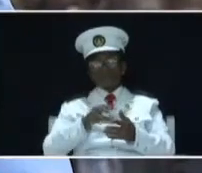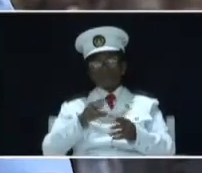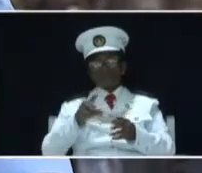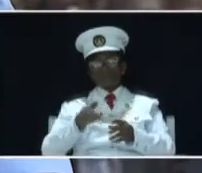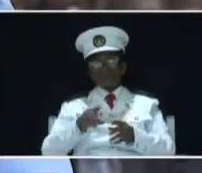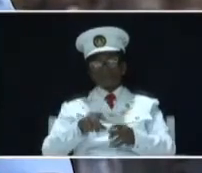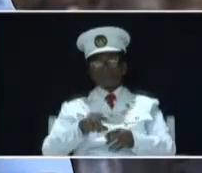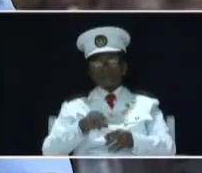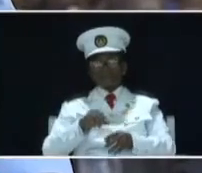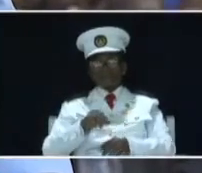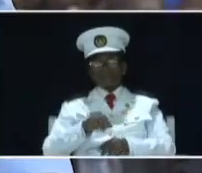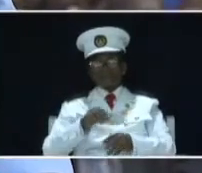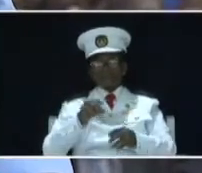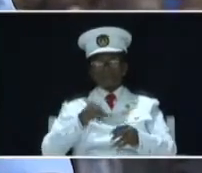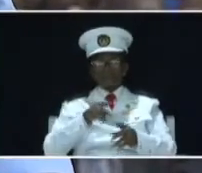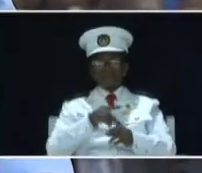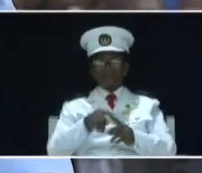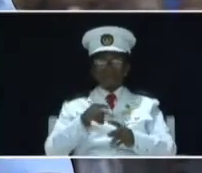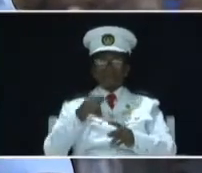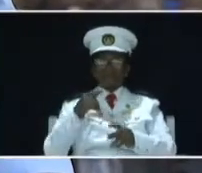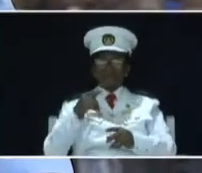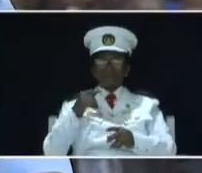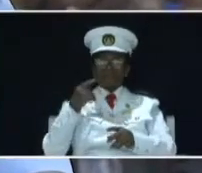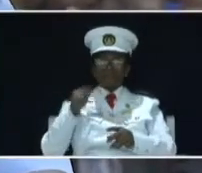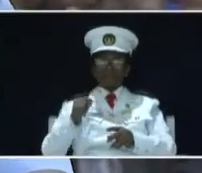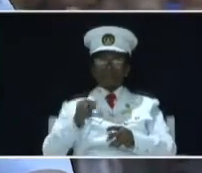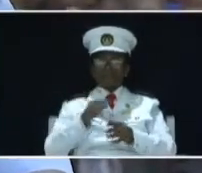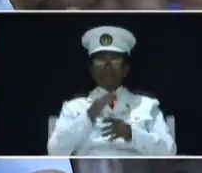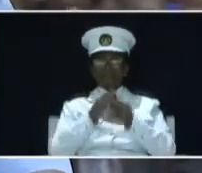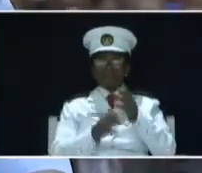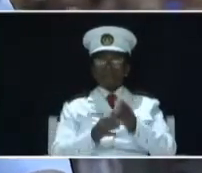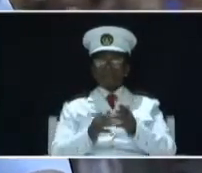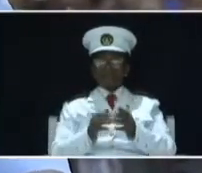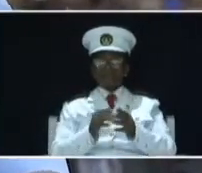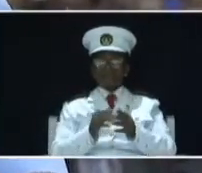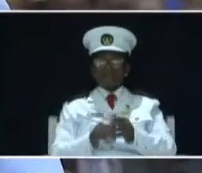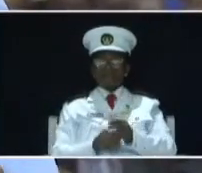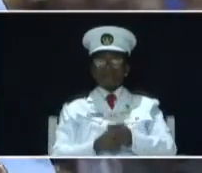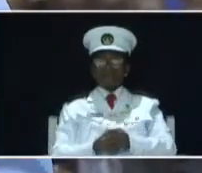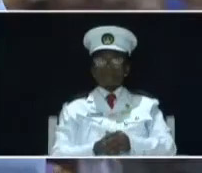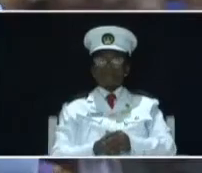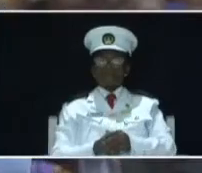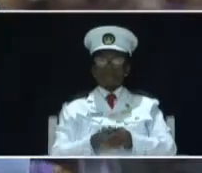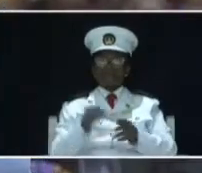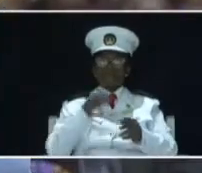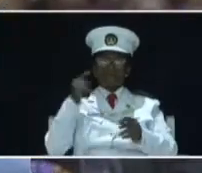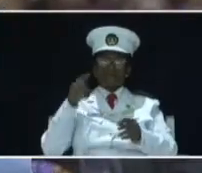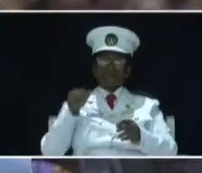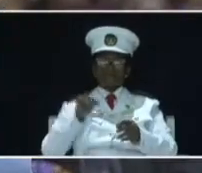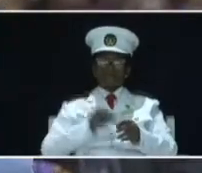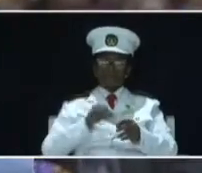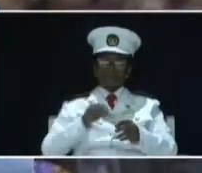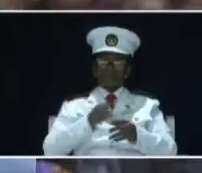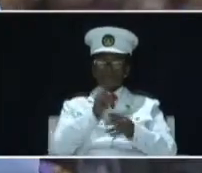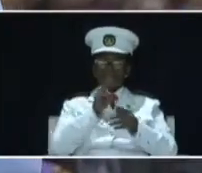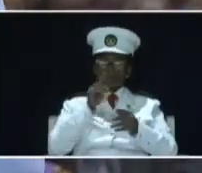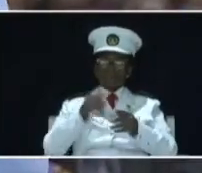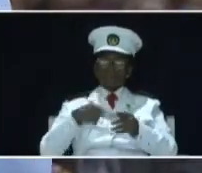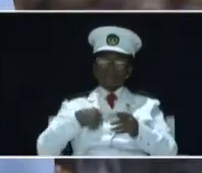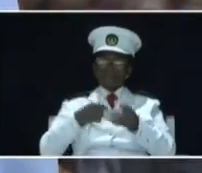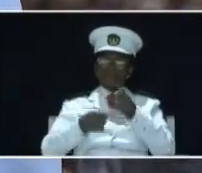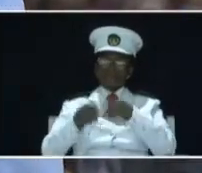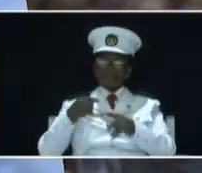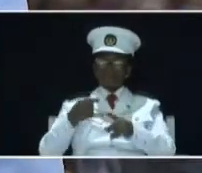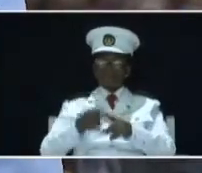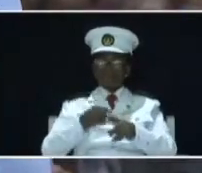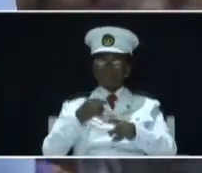was less than my monthly salary at the university where I was coming from. And we had a staff of 40 people to